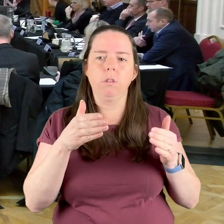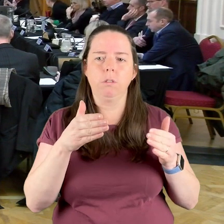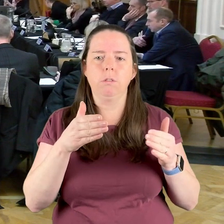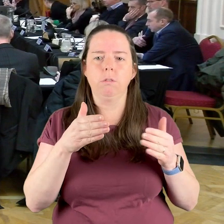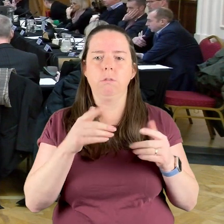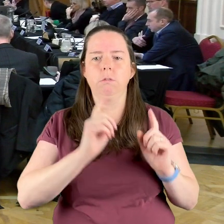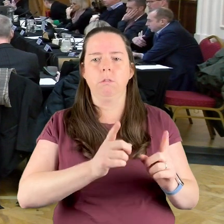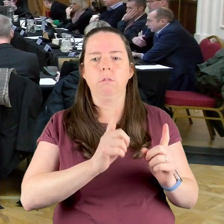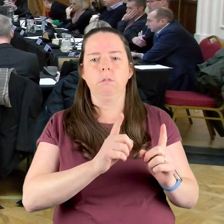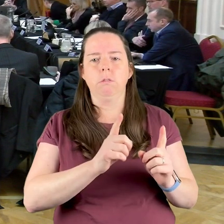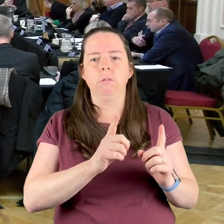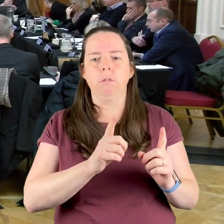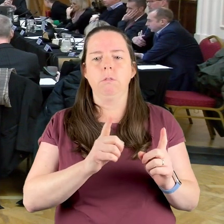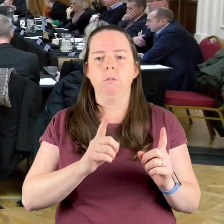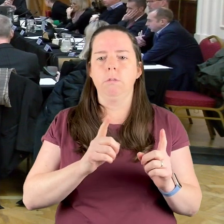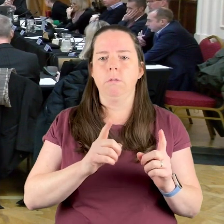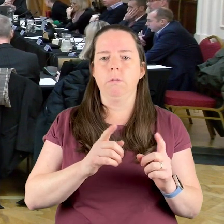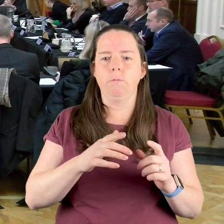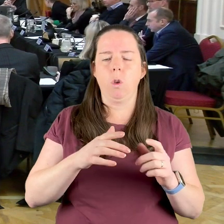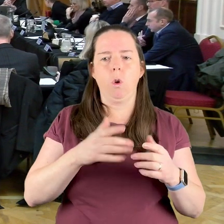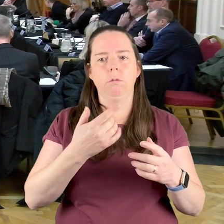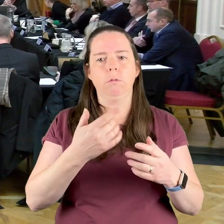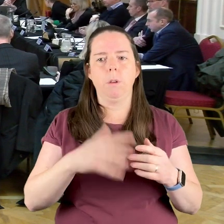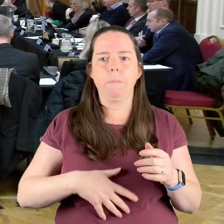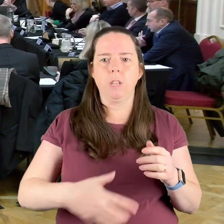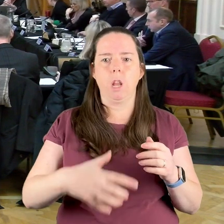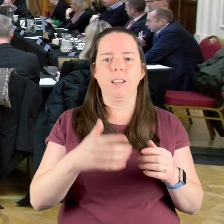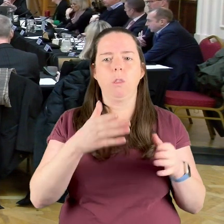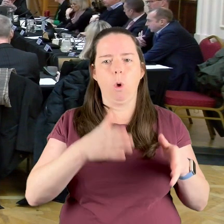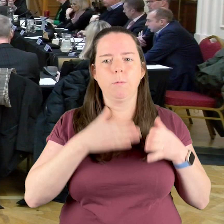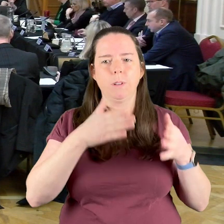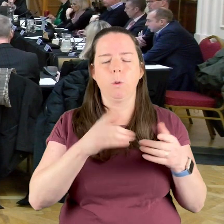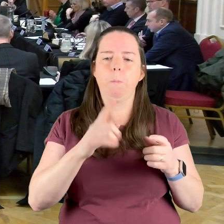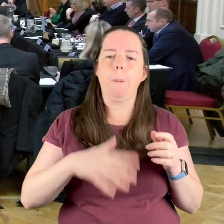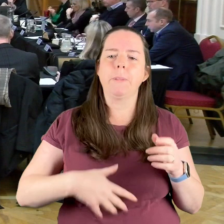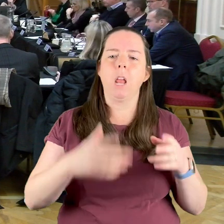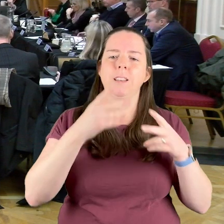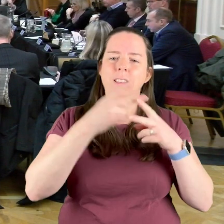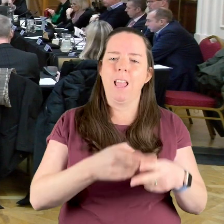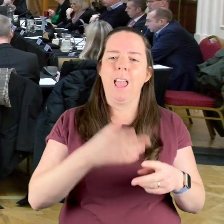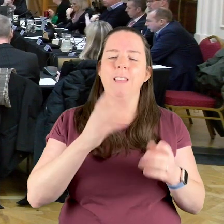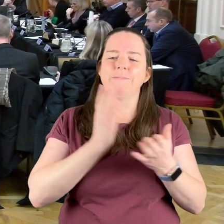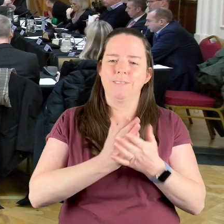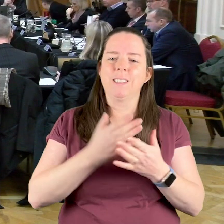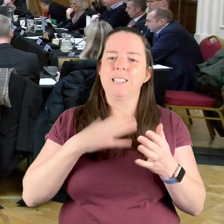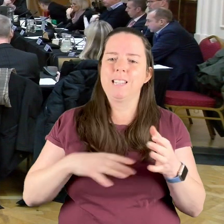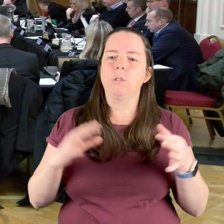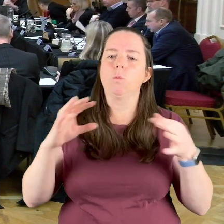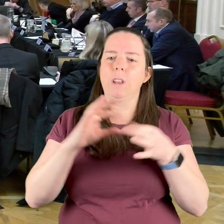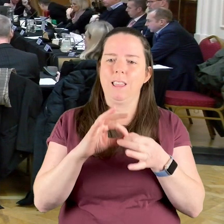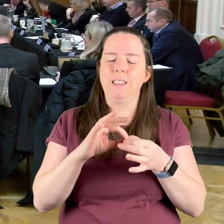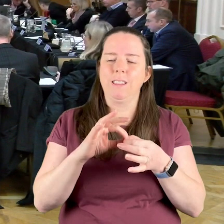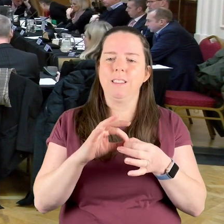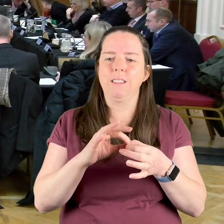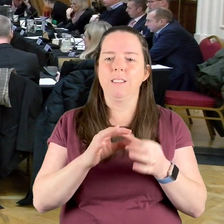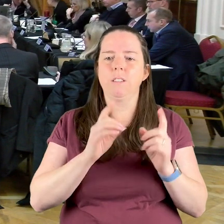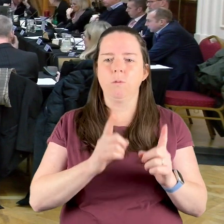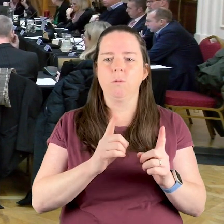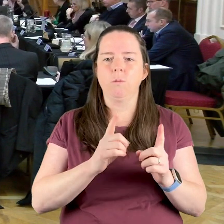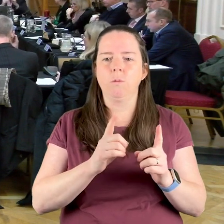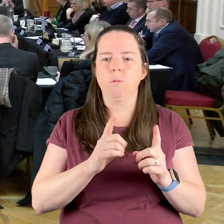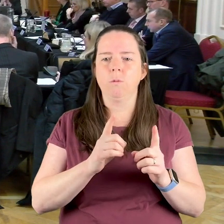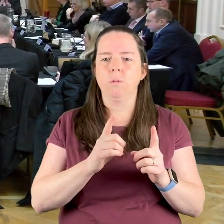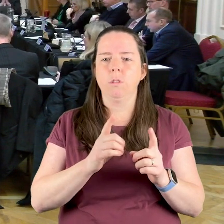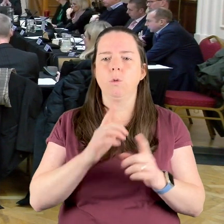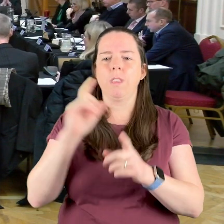that the focus obviously is on acute and the maternity in the hospital, but maternity care